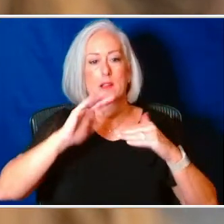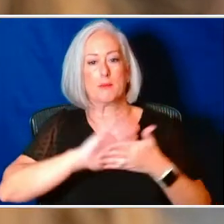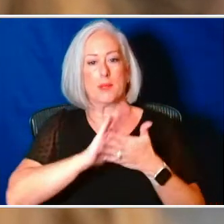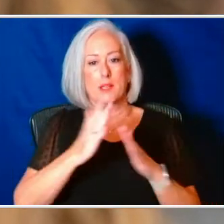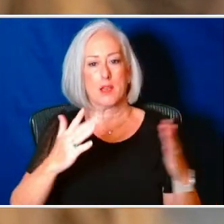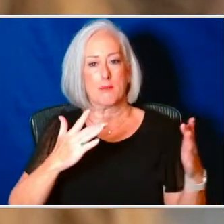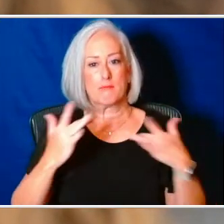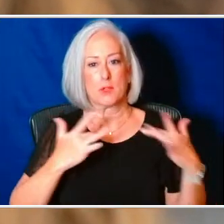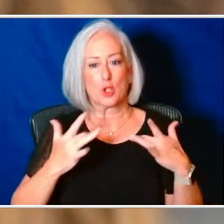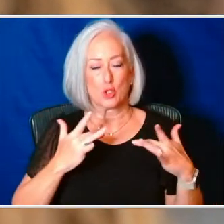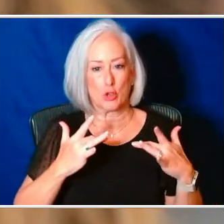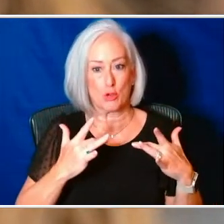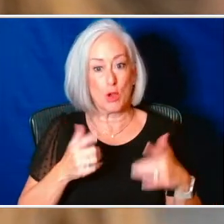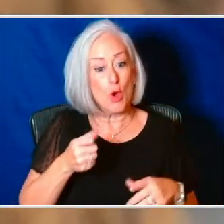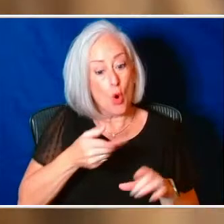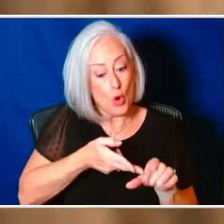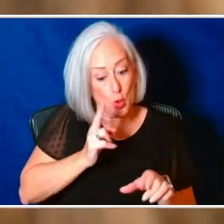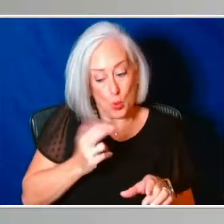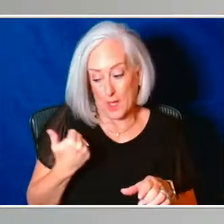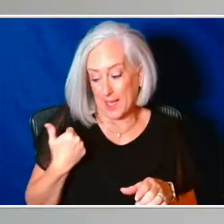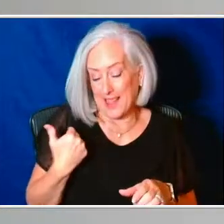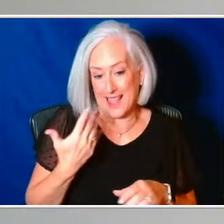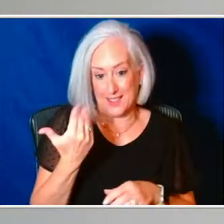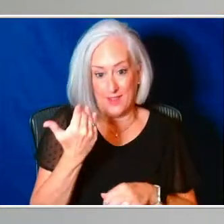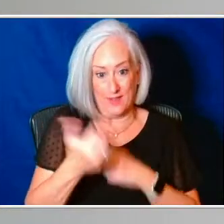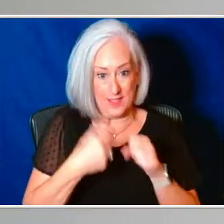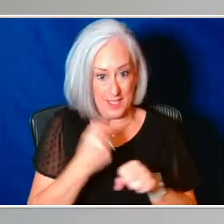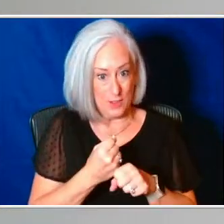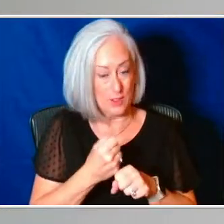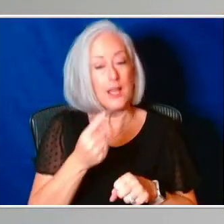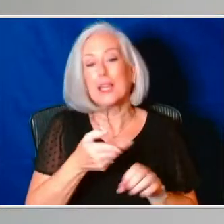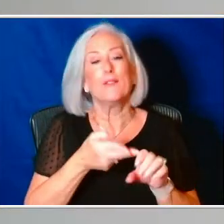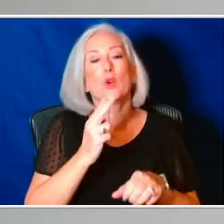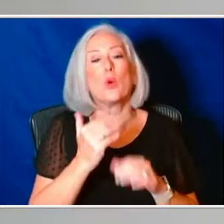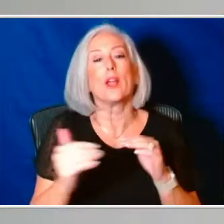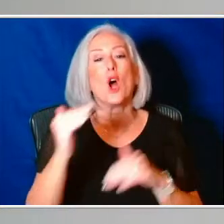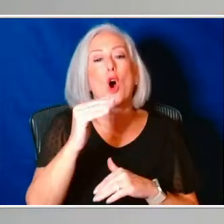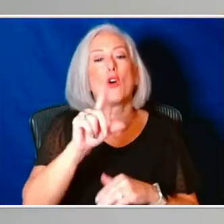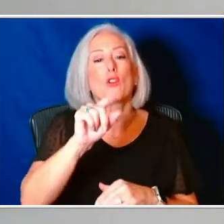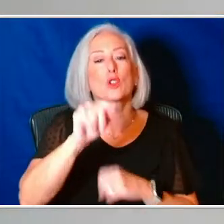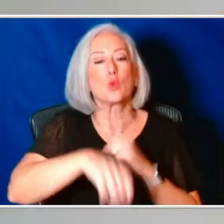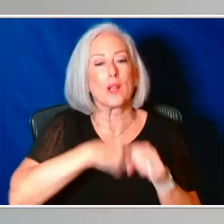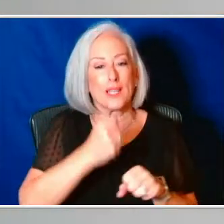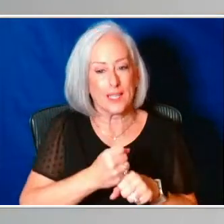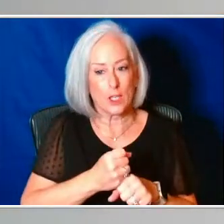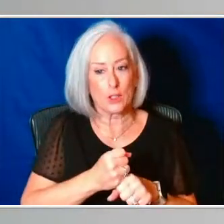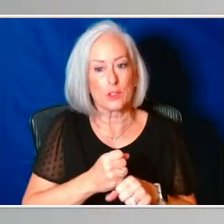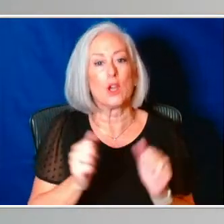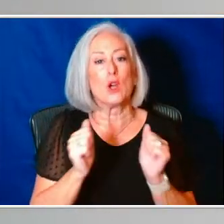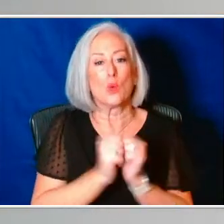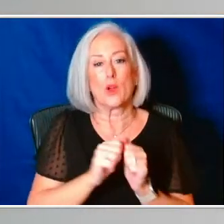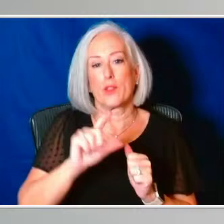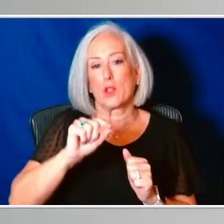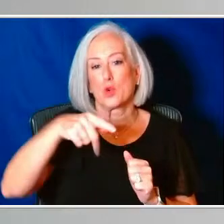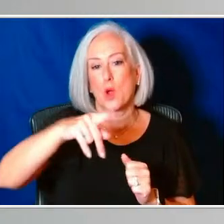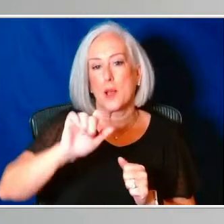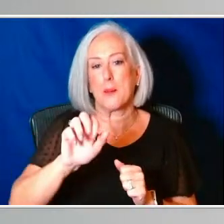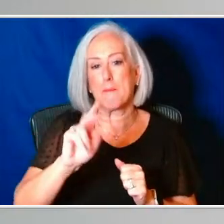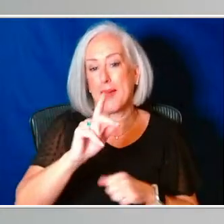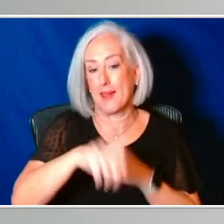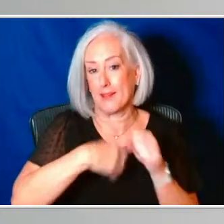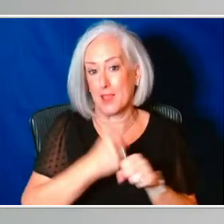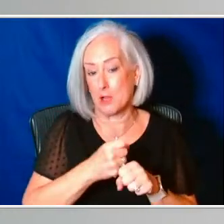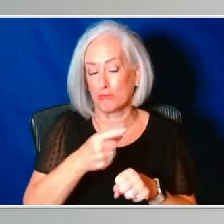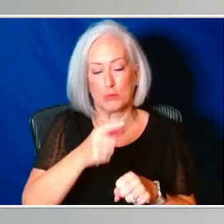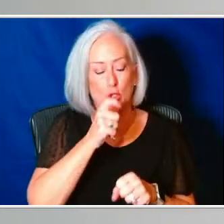in the last 15 years. So if you've quit over 20 years ago and you had a 20-pack year, you actually don't qualify for this. So it's actually a matter